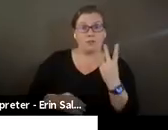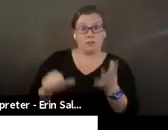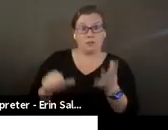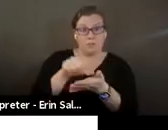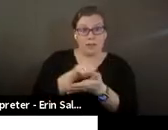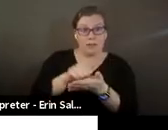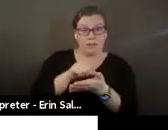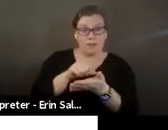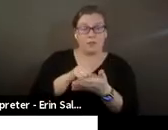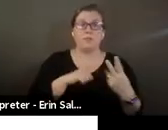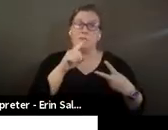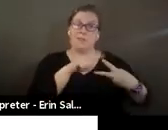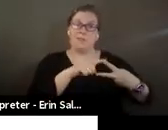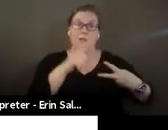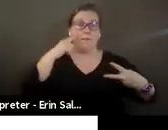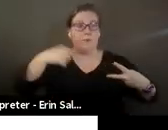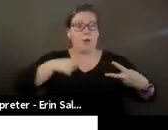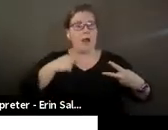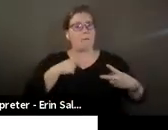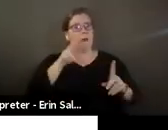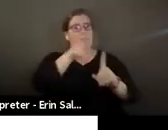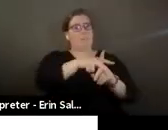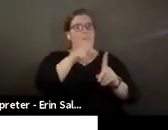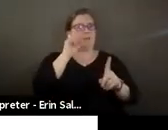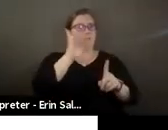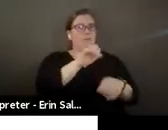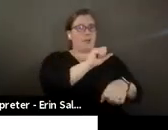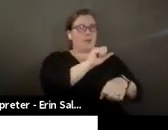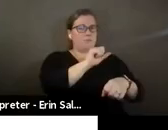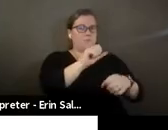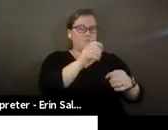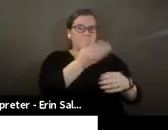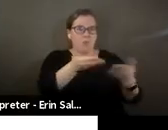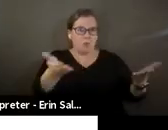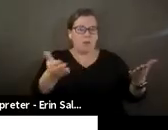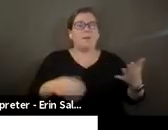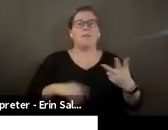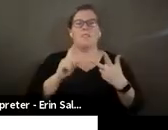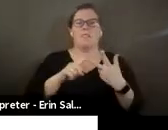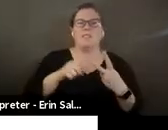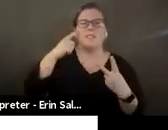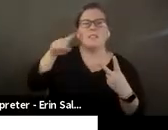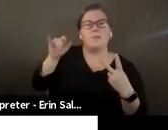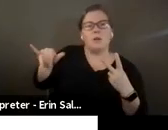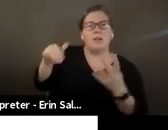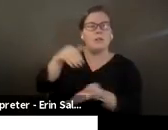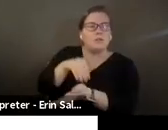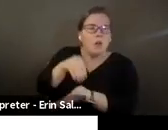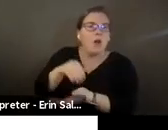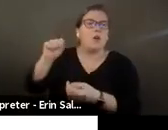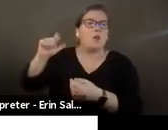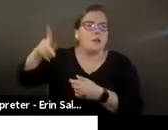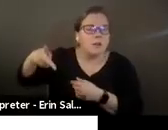for the certifier or professional who's going to sign the application. I do want to point out, and you can go ahead to the next slide,